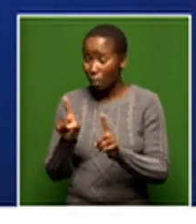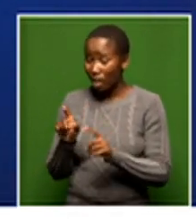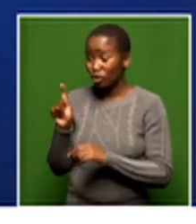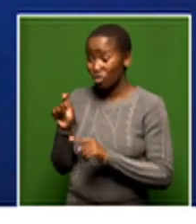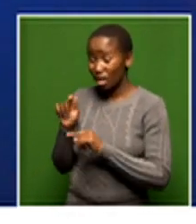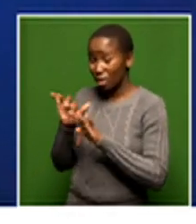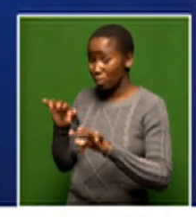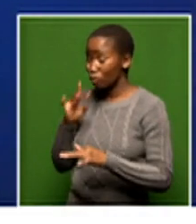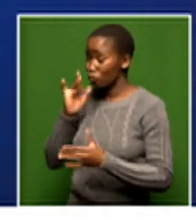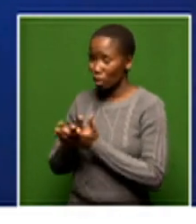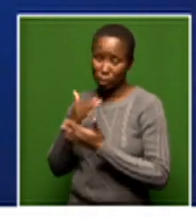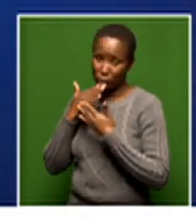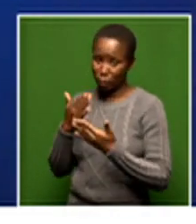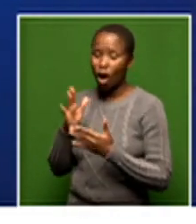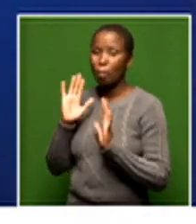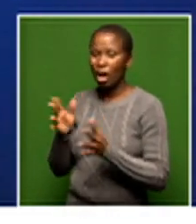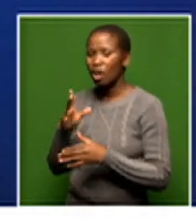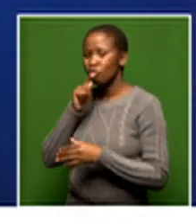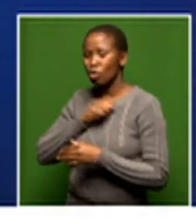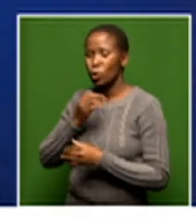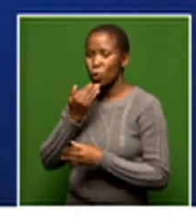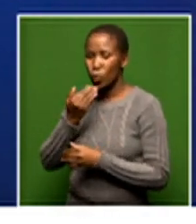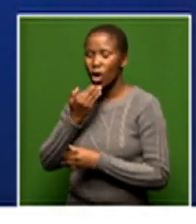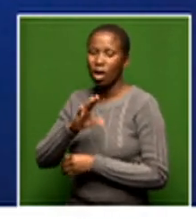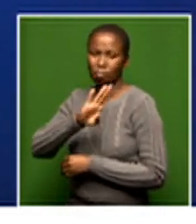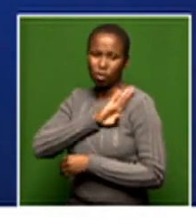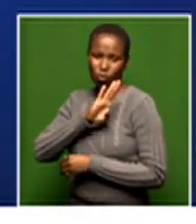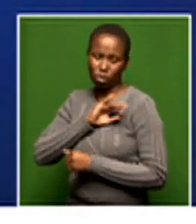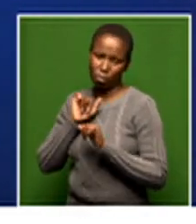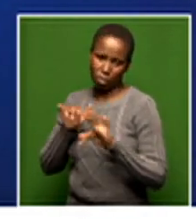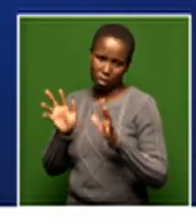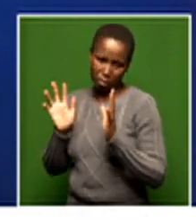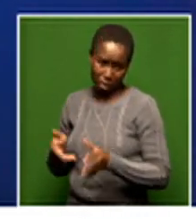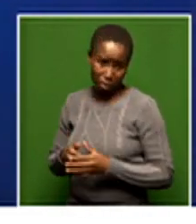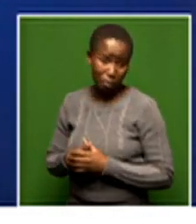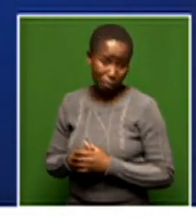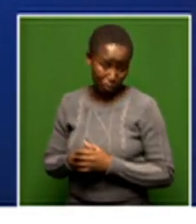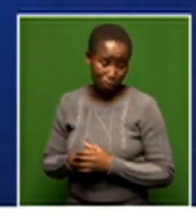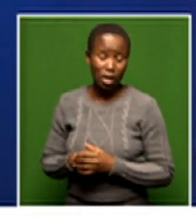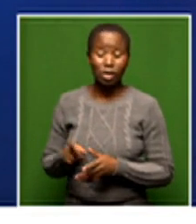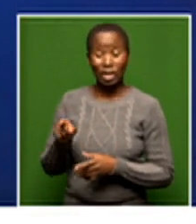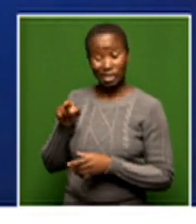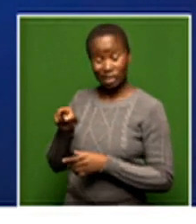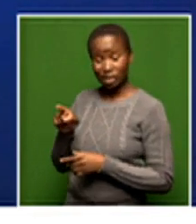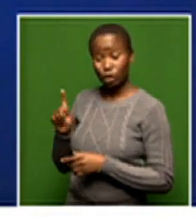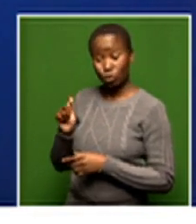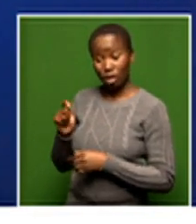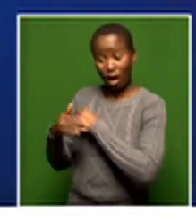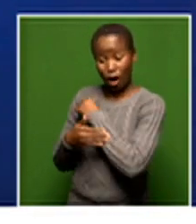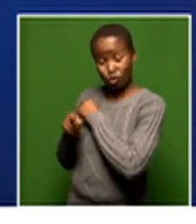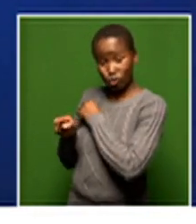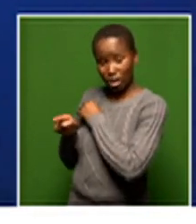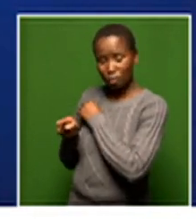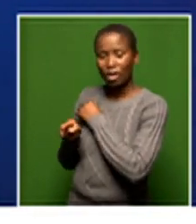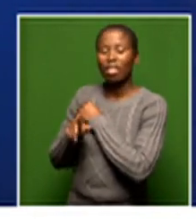people trusted are the military and the community health workers, and the doctors come last. And in that country, the reason